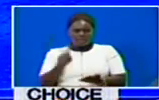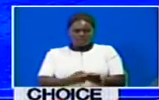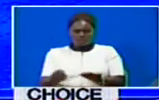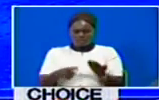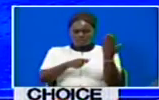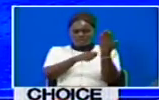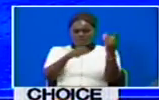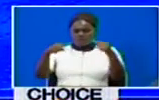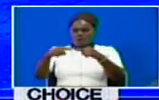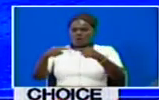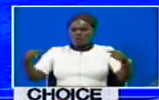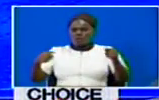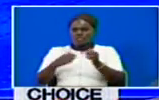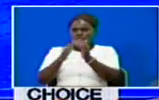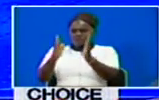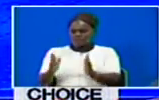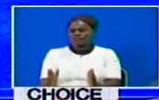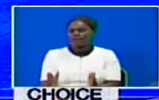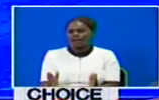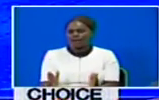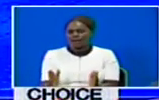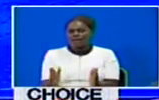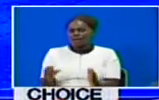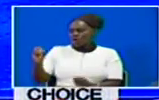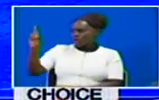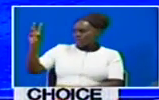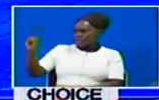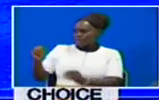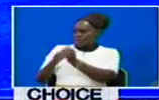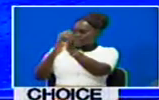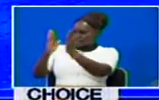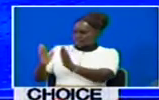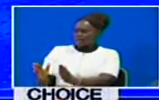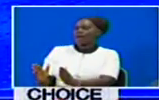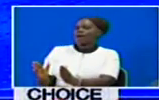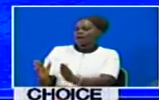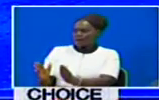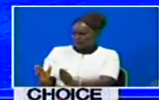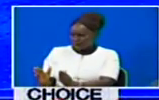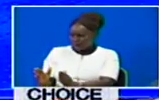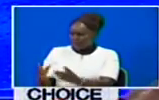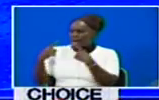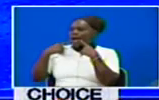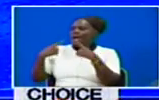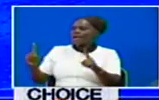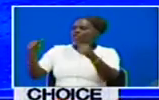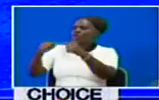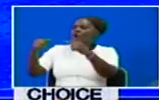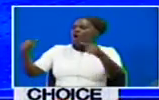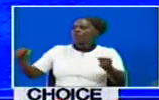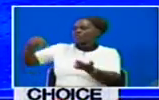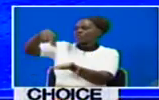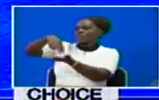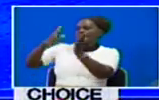naming of opposition flag bearer. And ODM party leader Raila Odinga has been named the joint opposition presidential